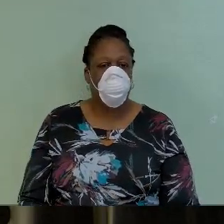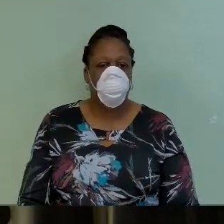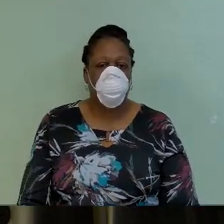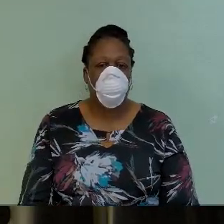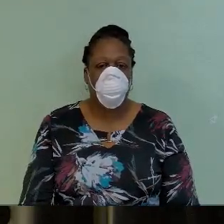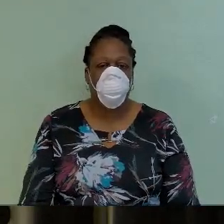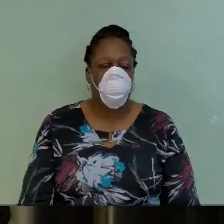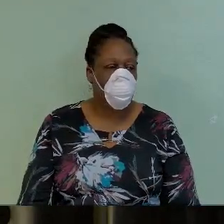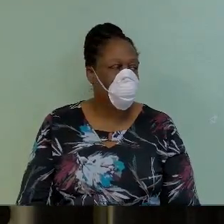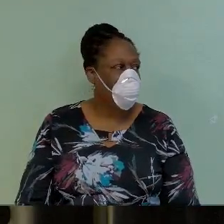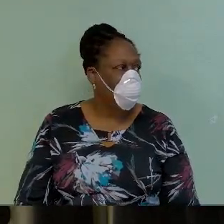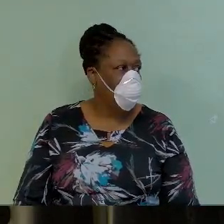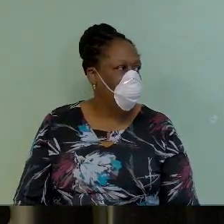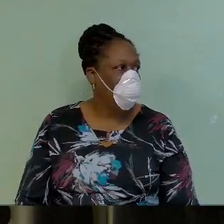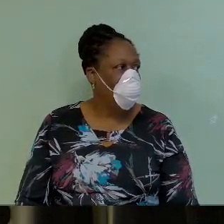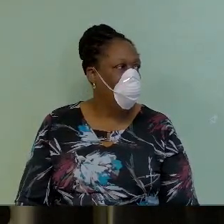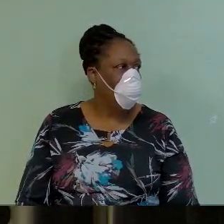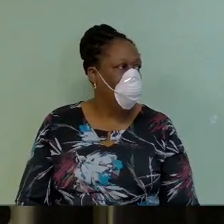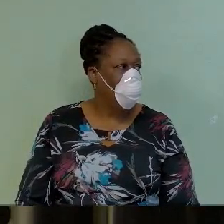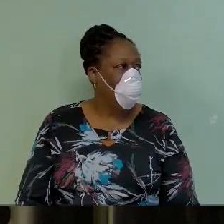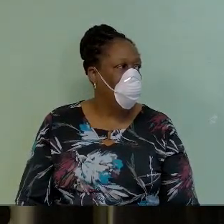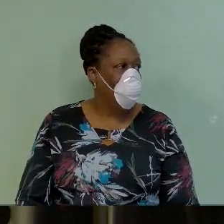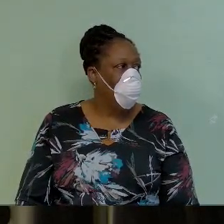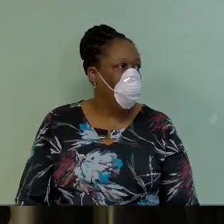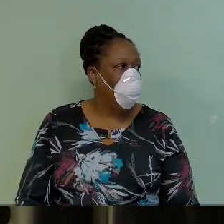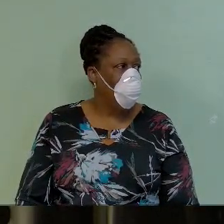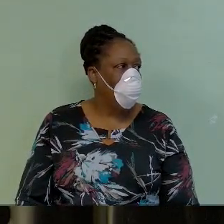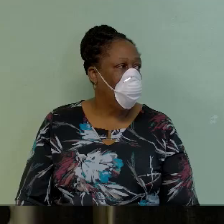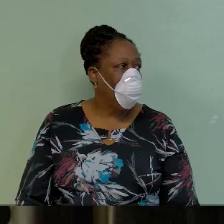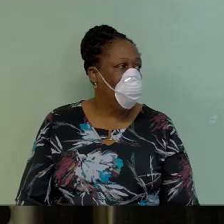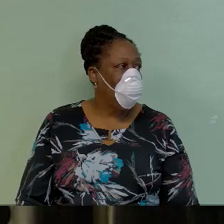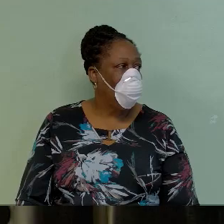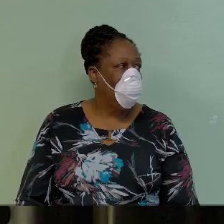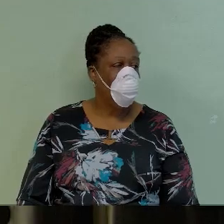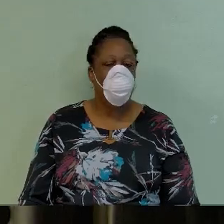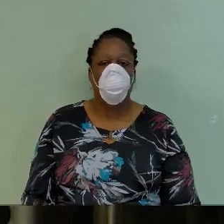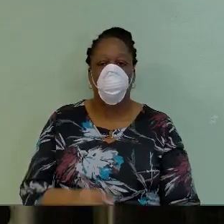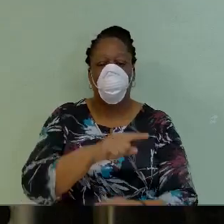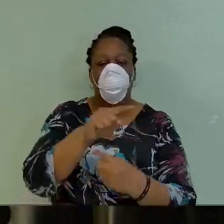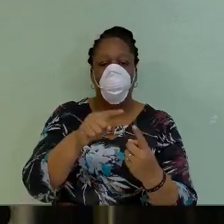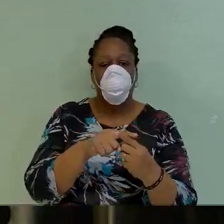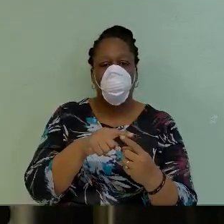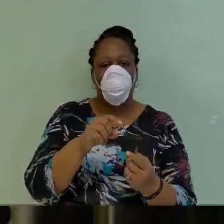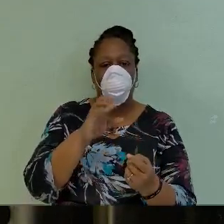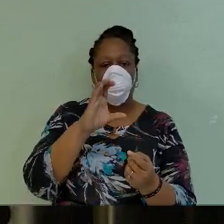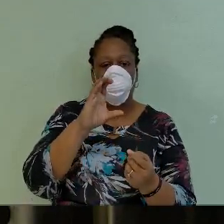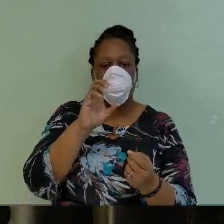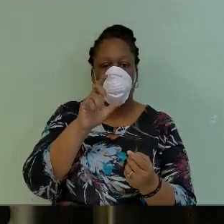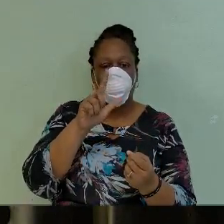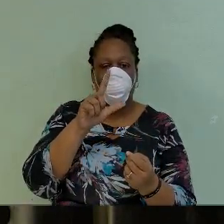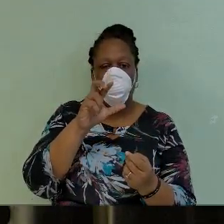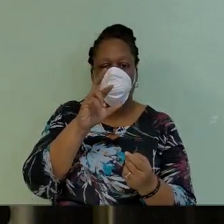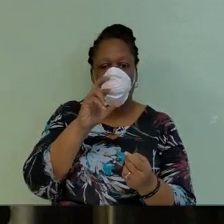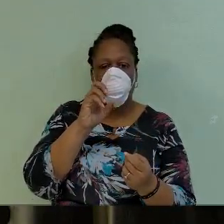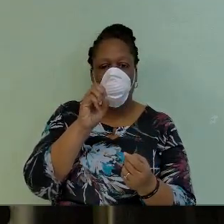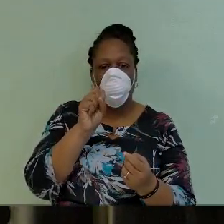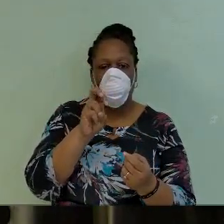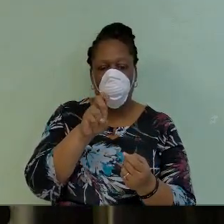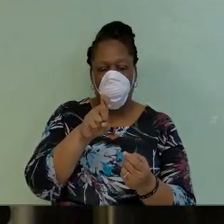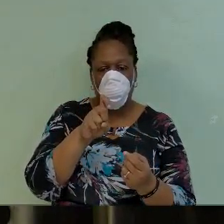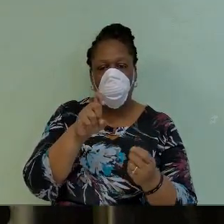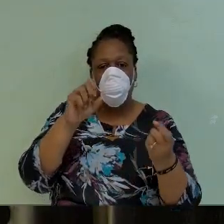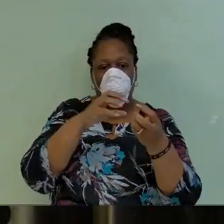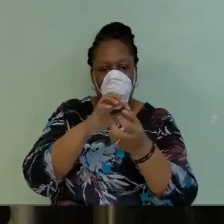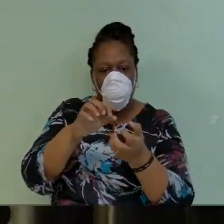acid, and acetone. So which means everybody know chloroform from the days gone